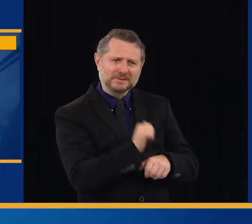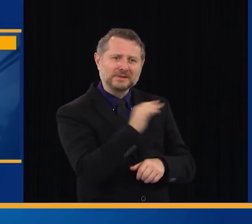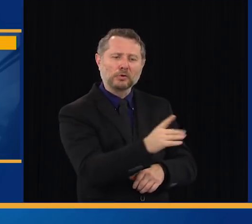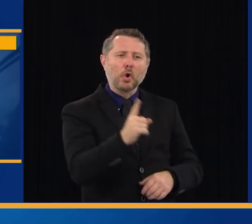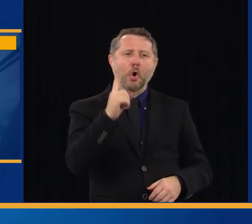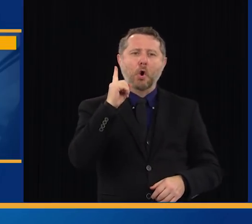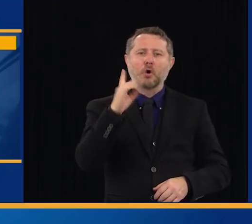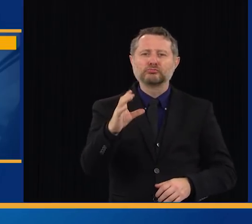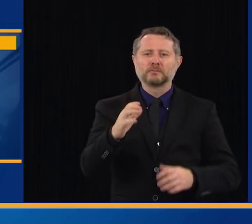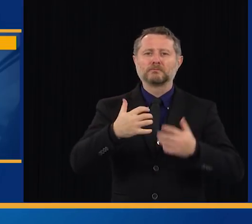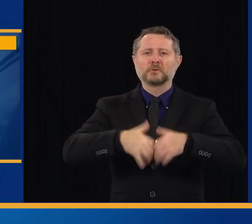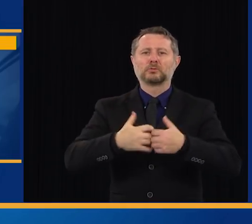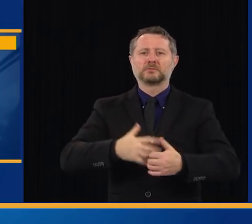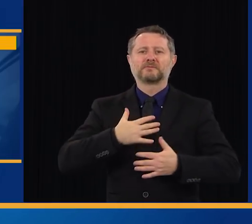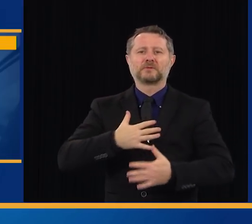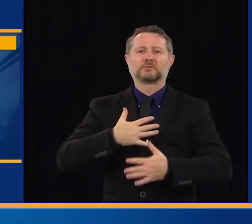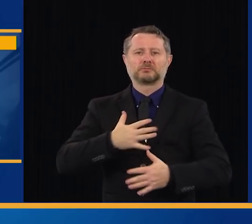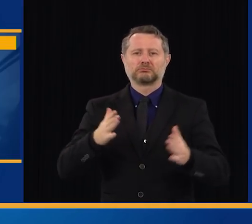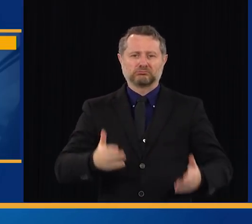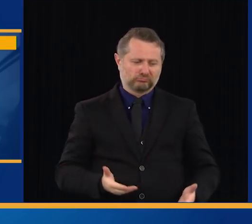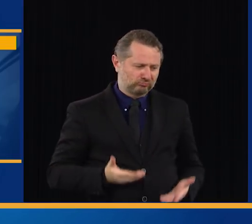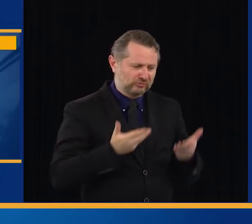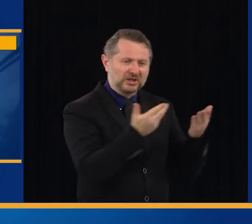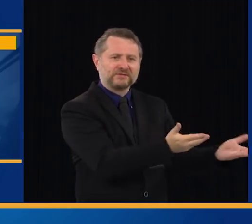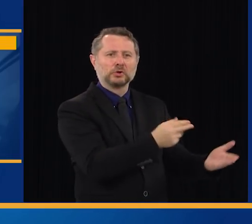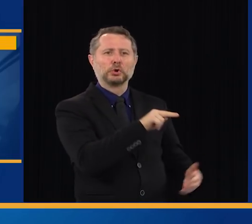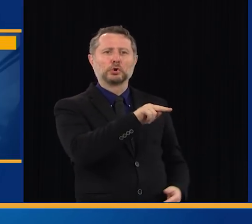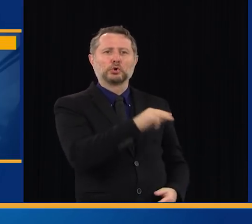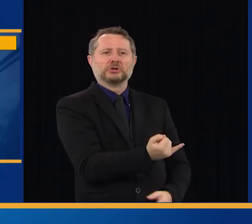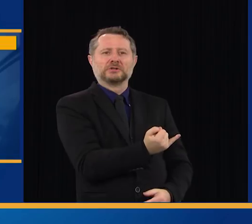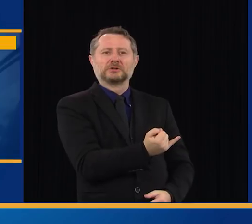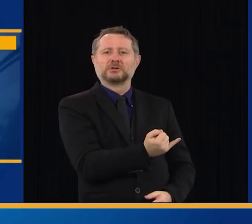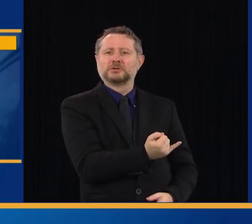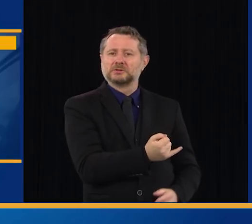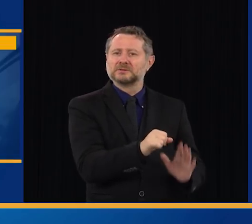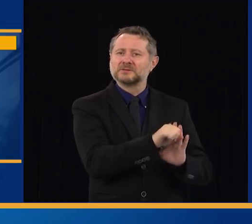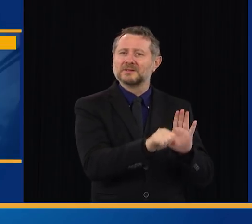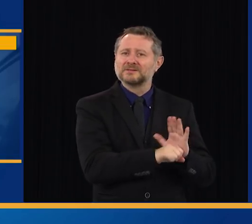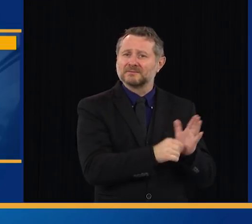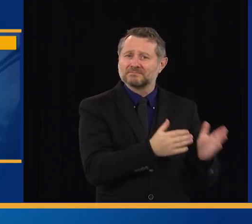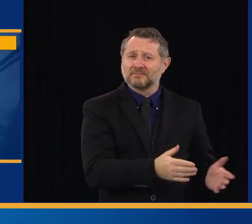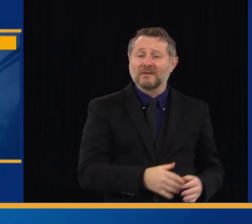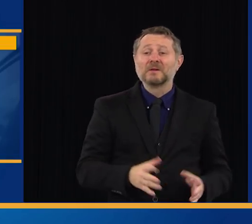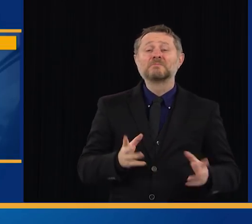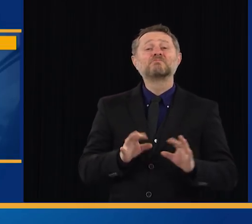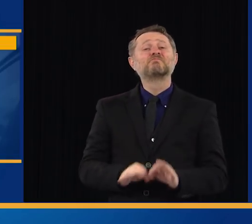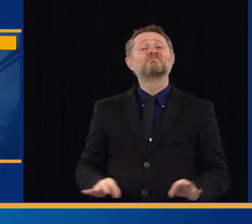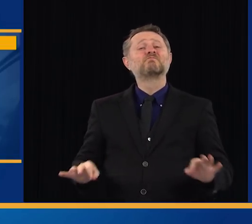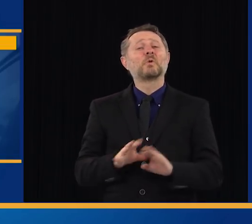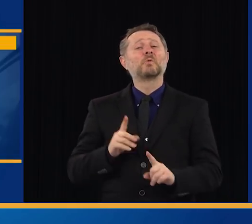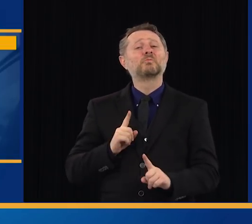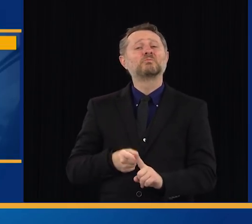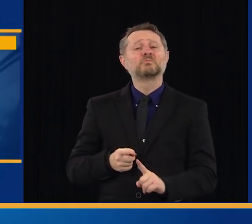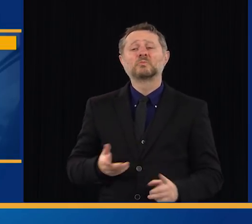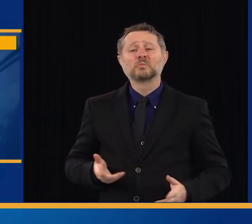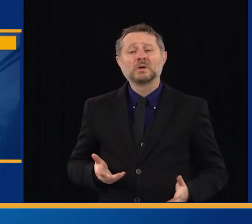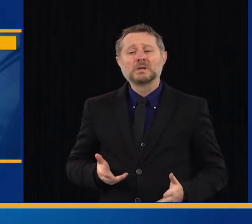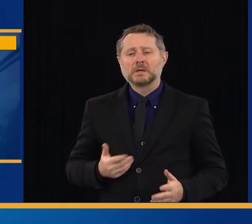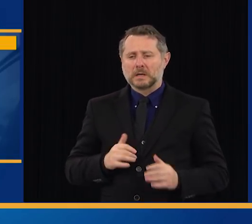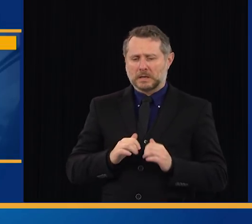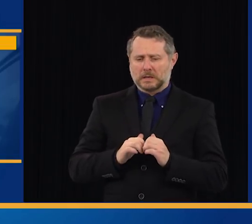Jersey. But the key to all of this, the calibration, is the infection